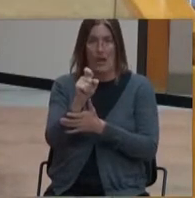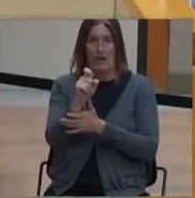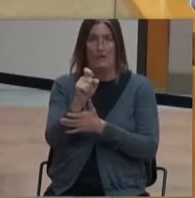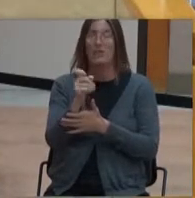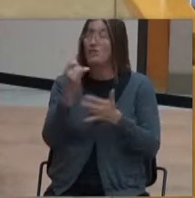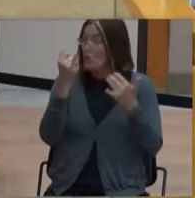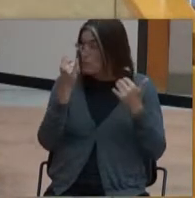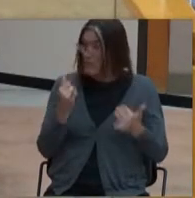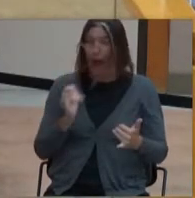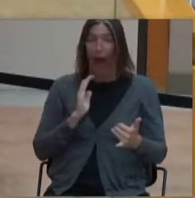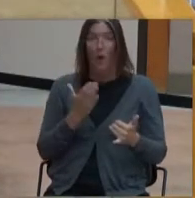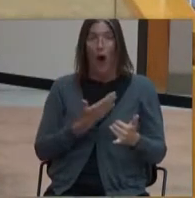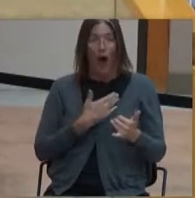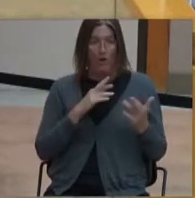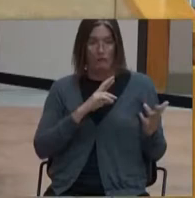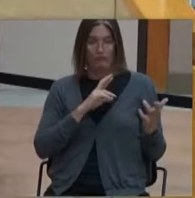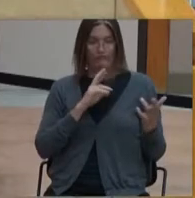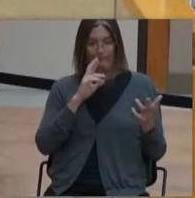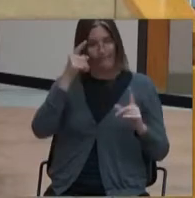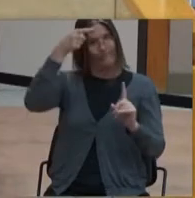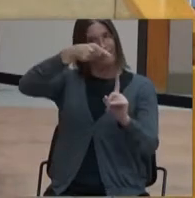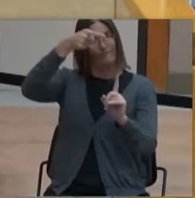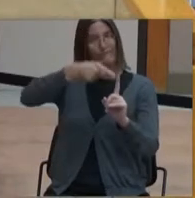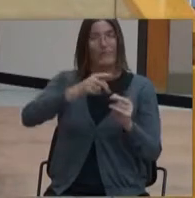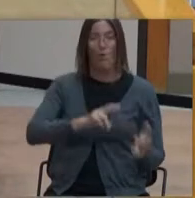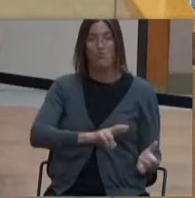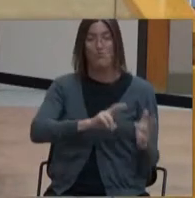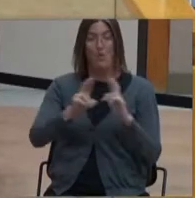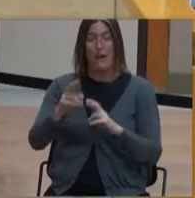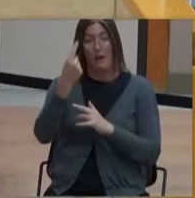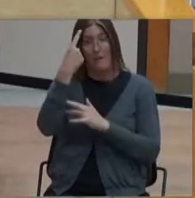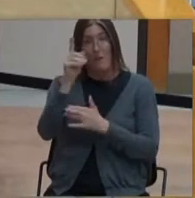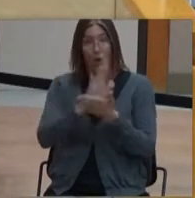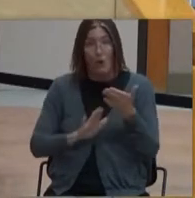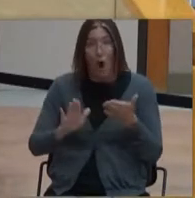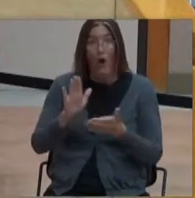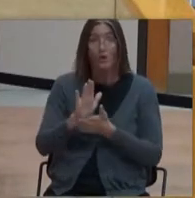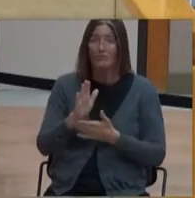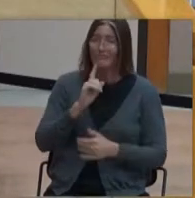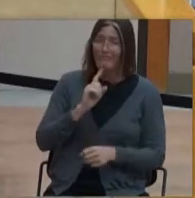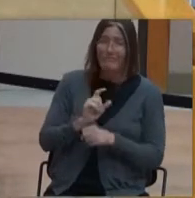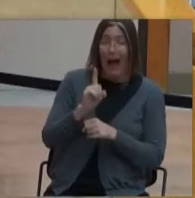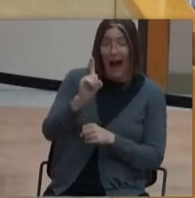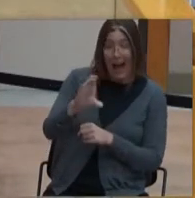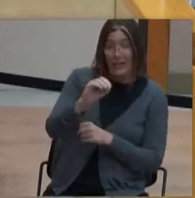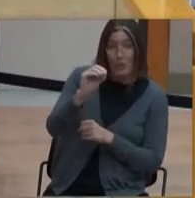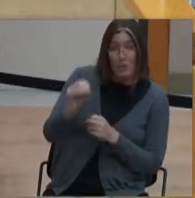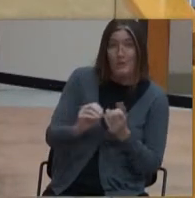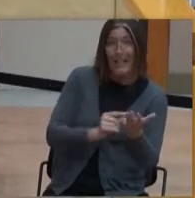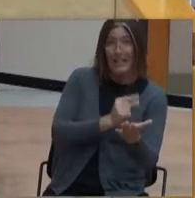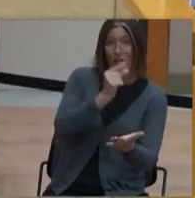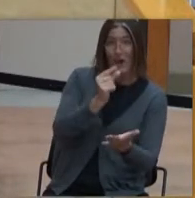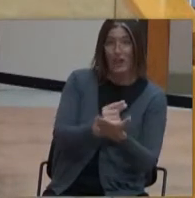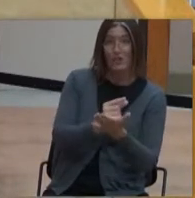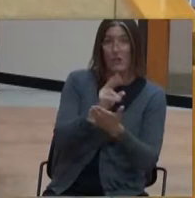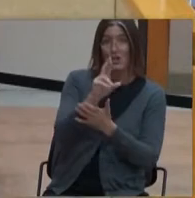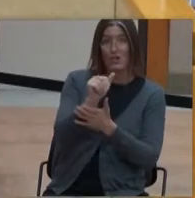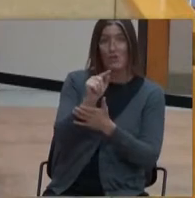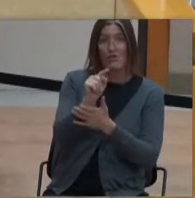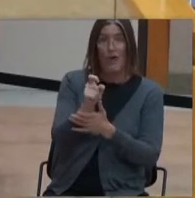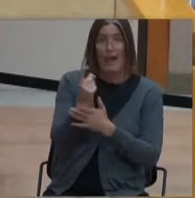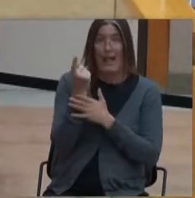for college and ready for college. And due to our 100% graduation rate last year, it is our primary goal to make that happen once